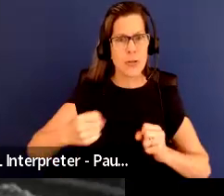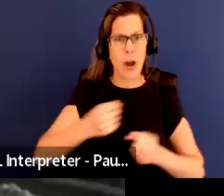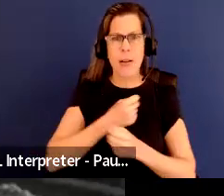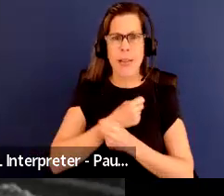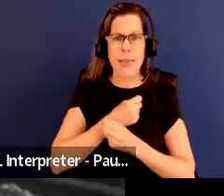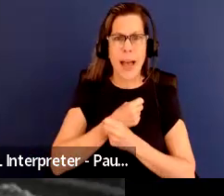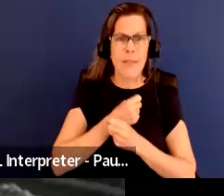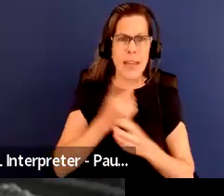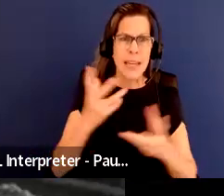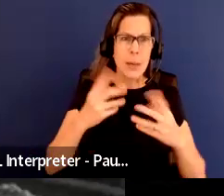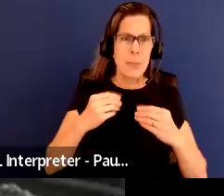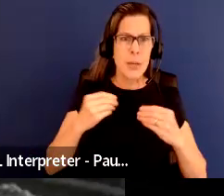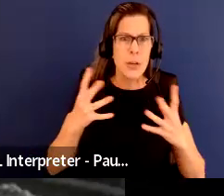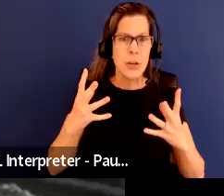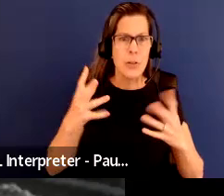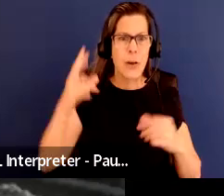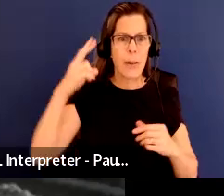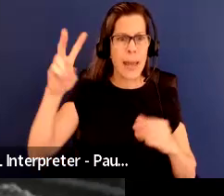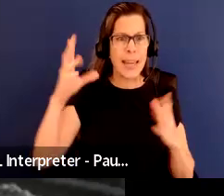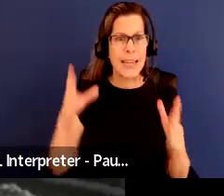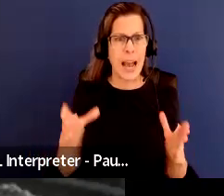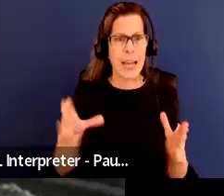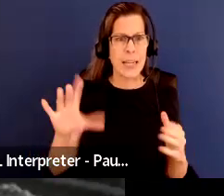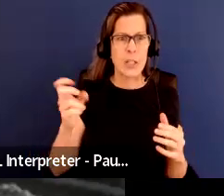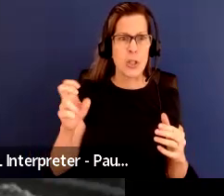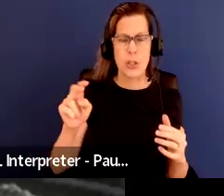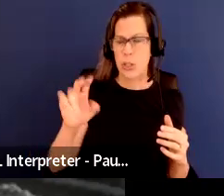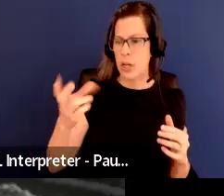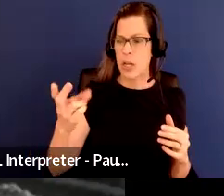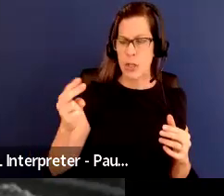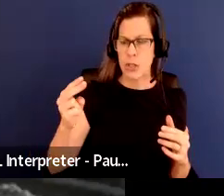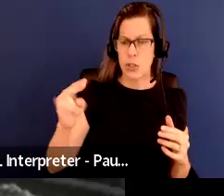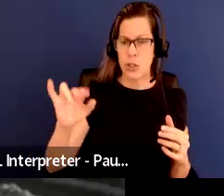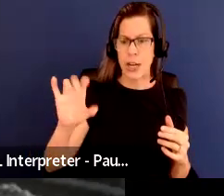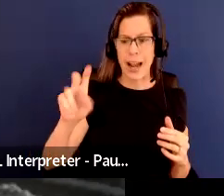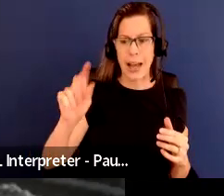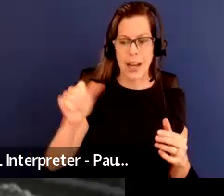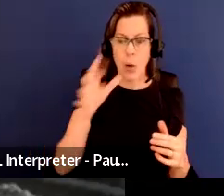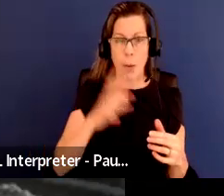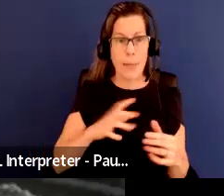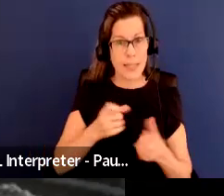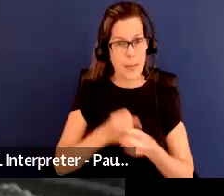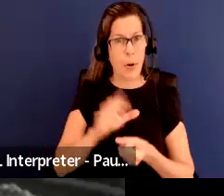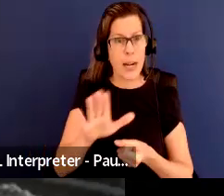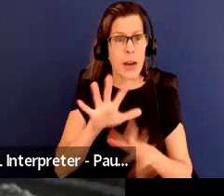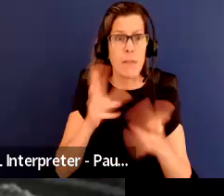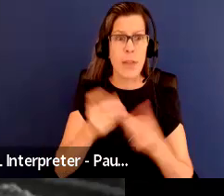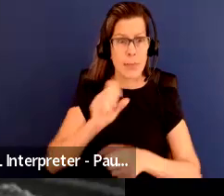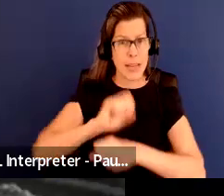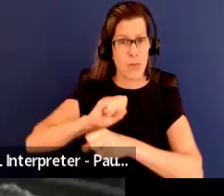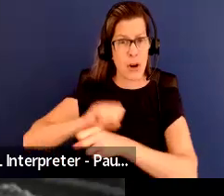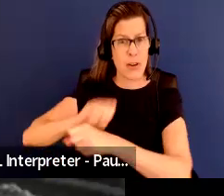loving, beautiful, Mexicana, Chicana woman supporting her family and working hard.